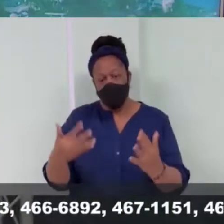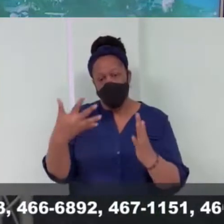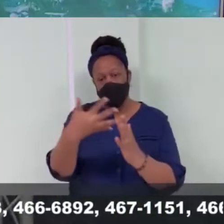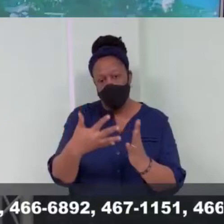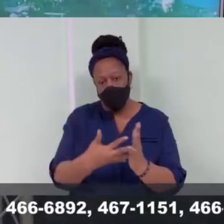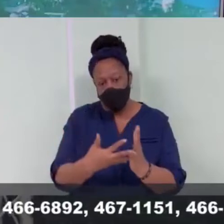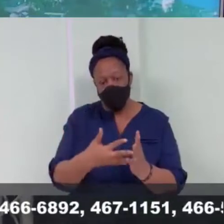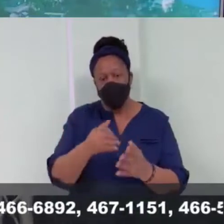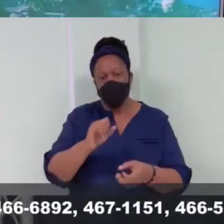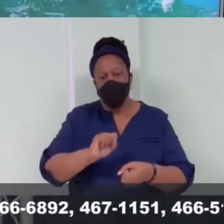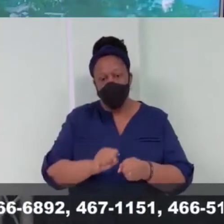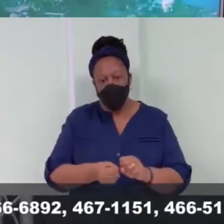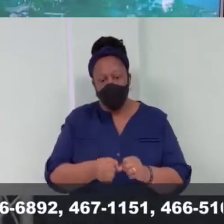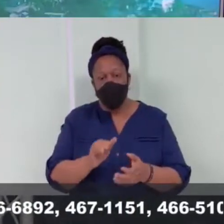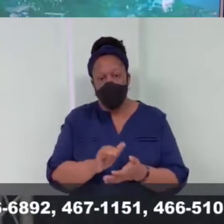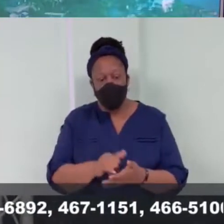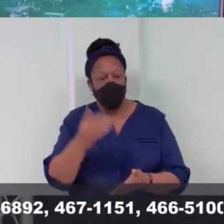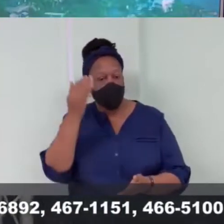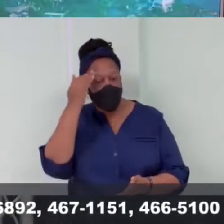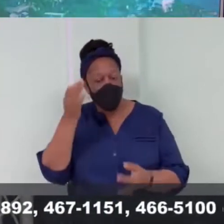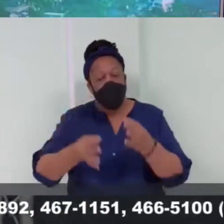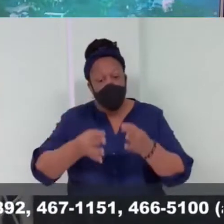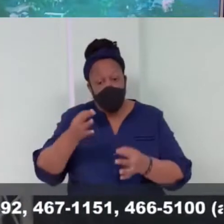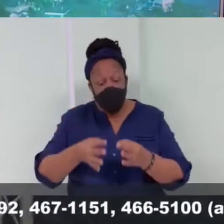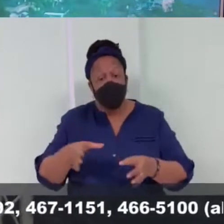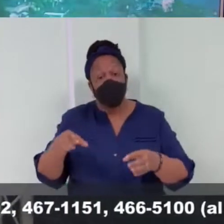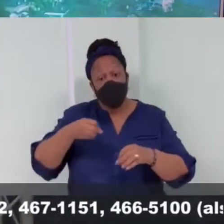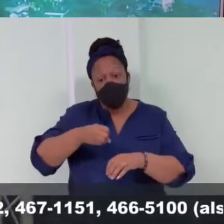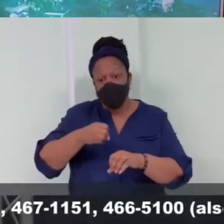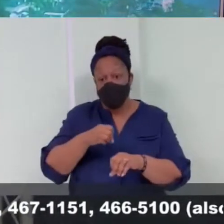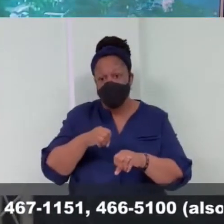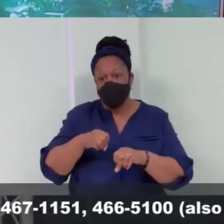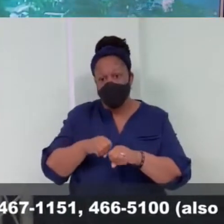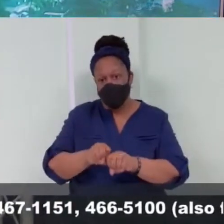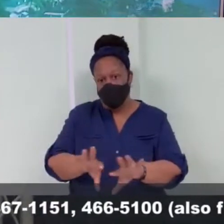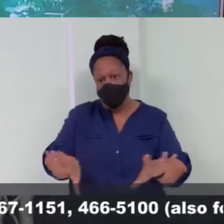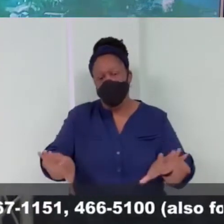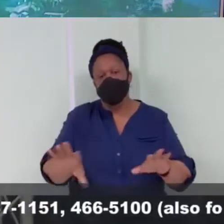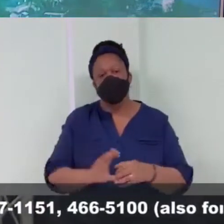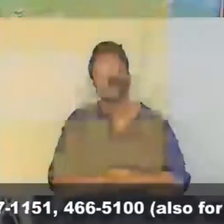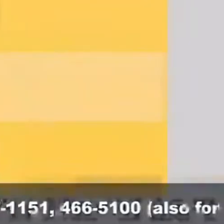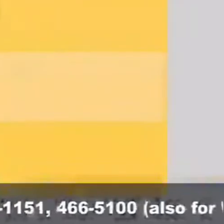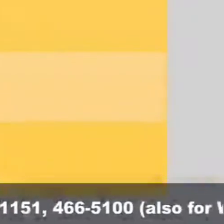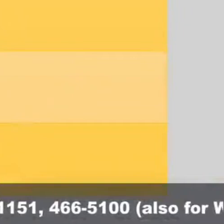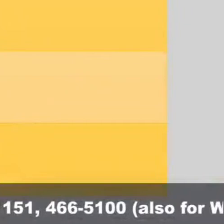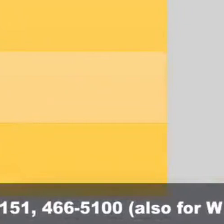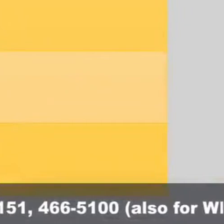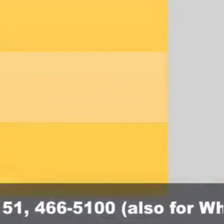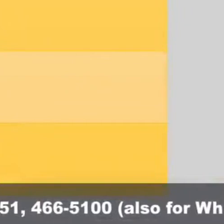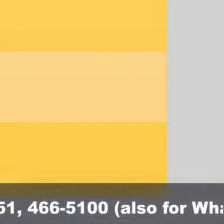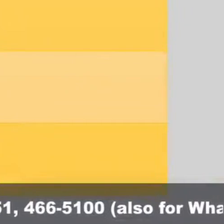or within the first 14 days of their vacation in the Federation.